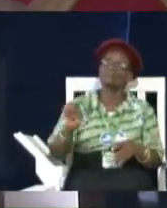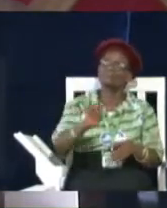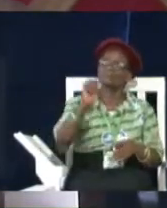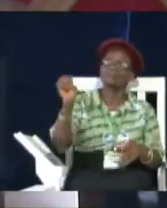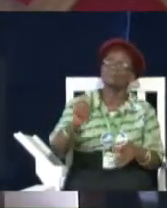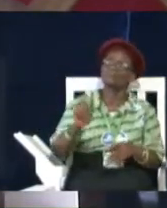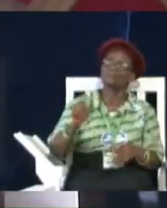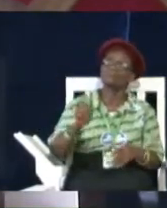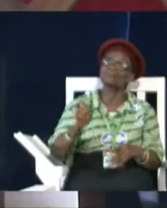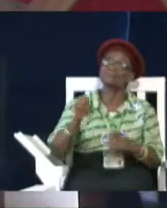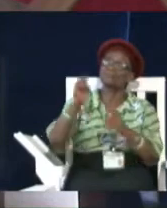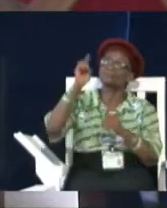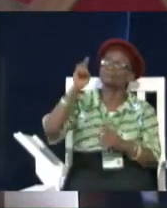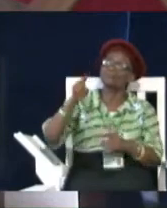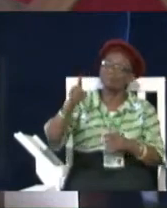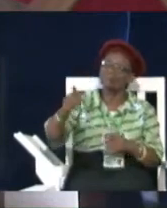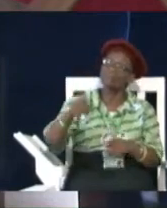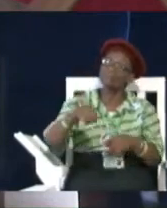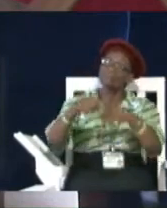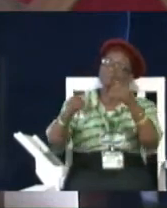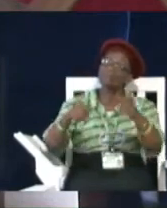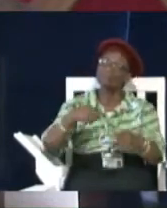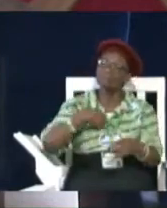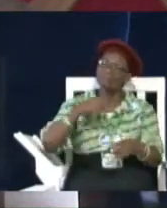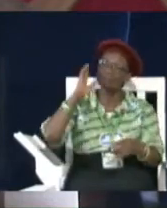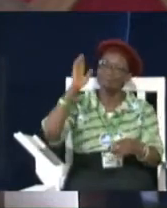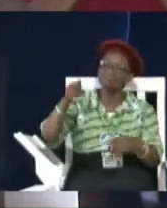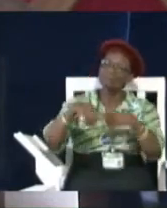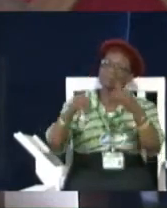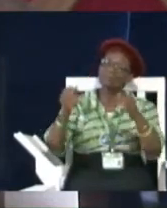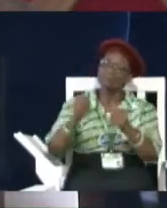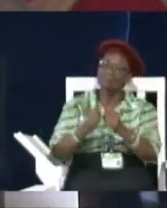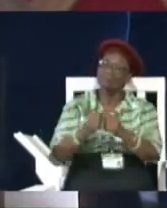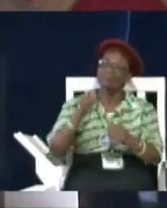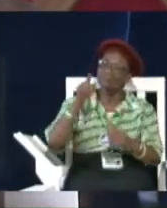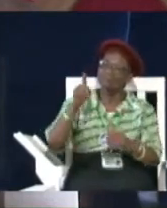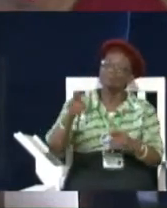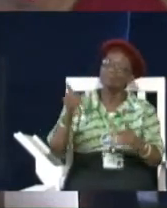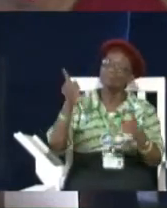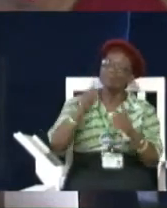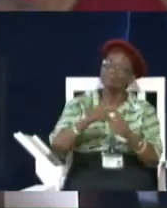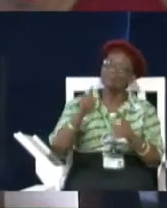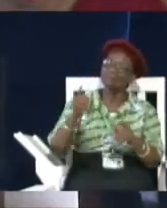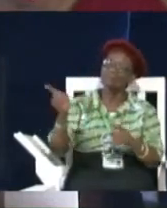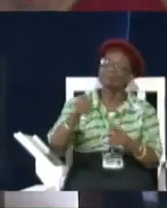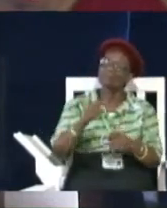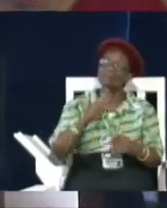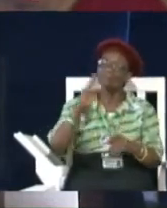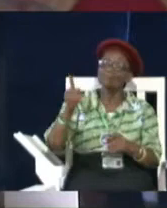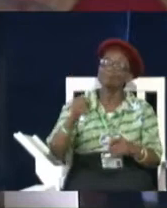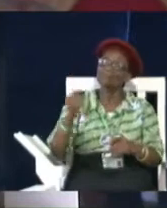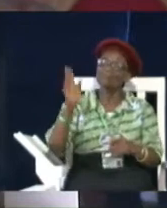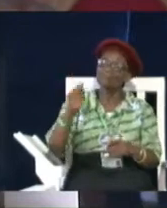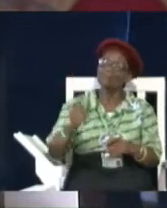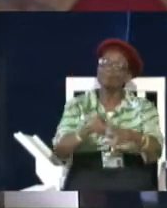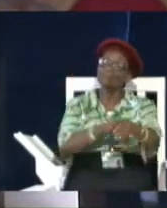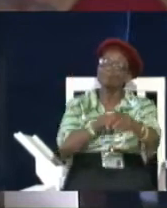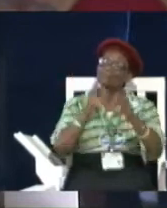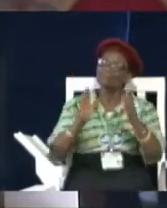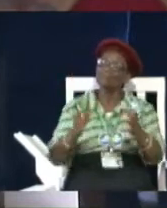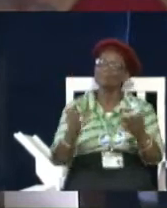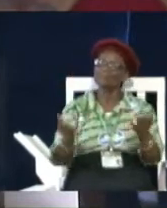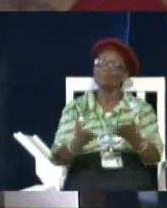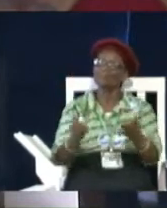you until you are no longer here. You know, at the end of the day, those